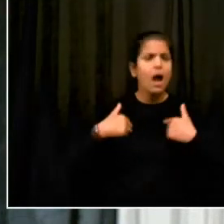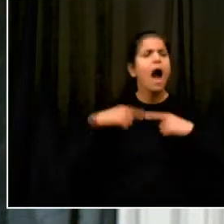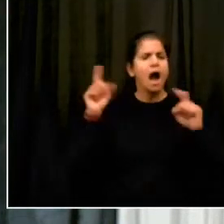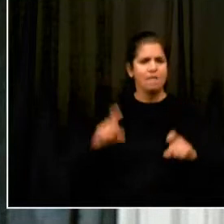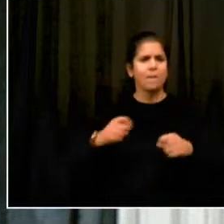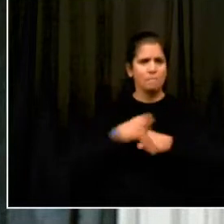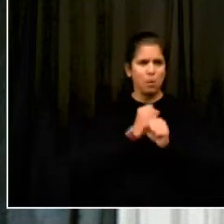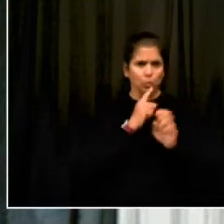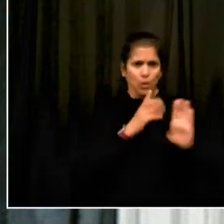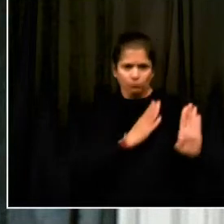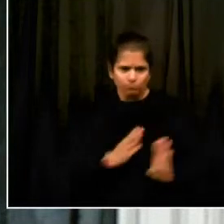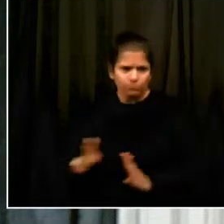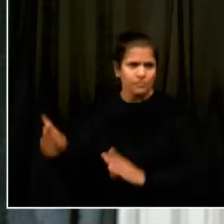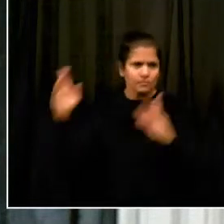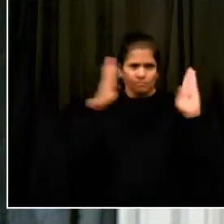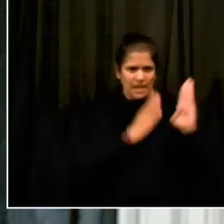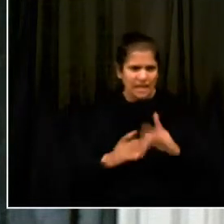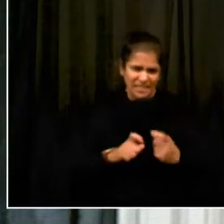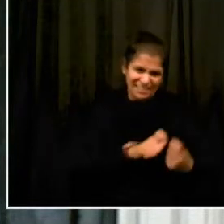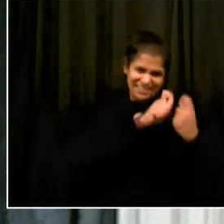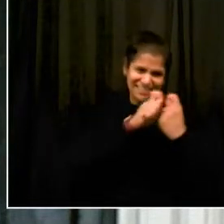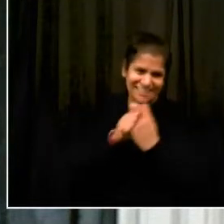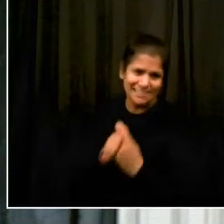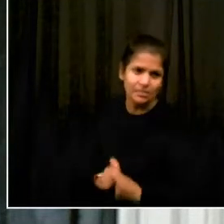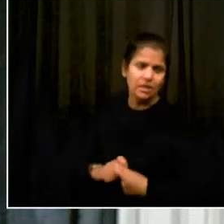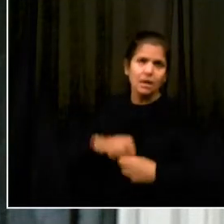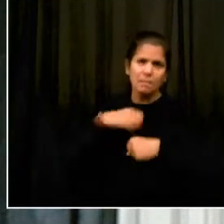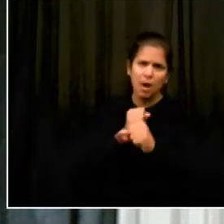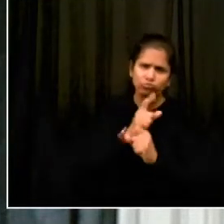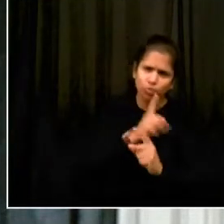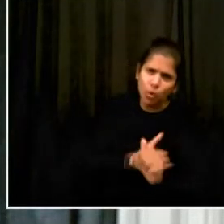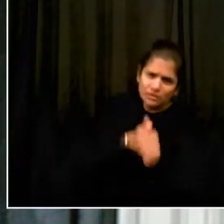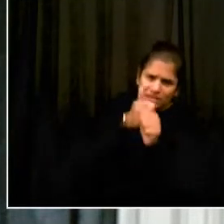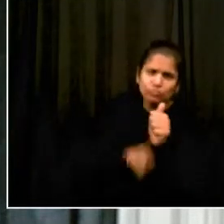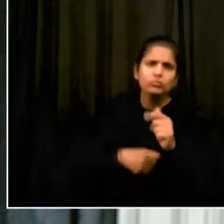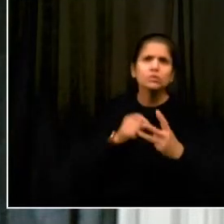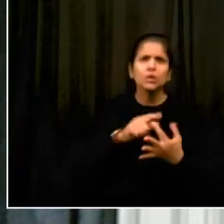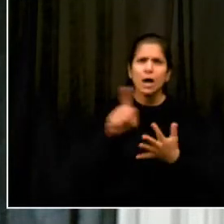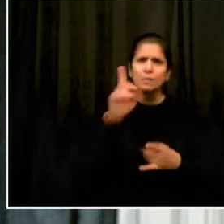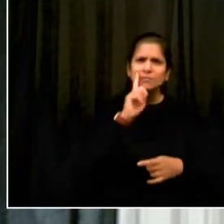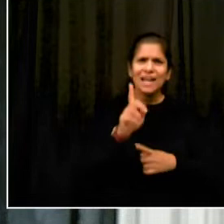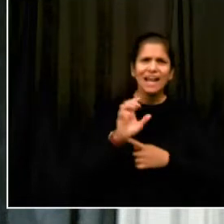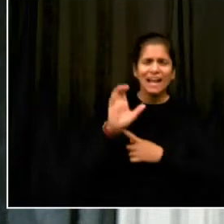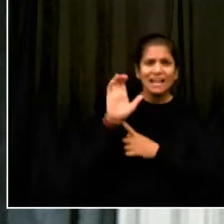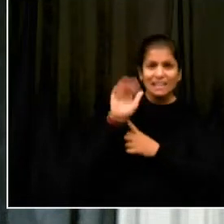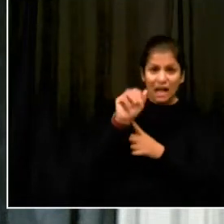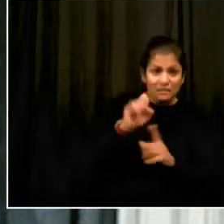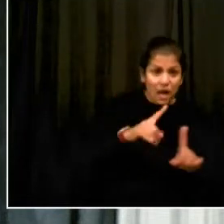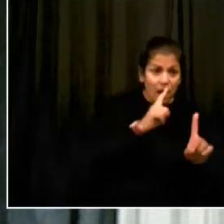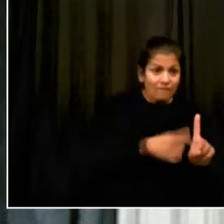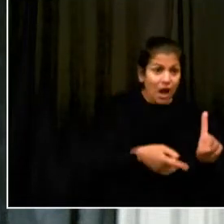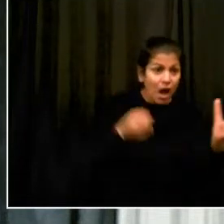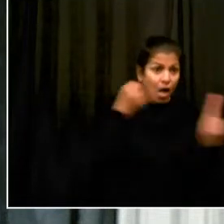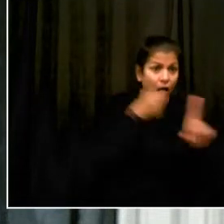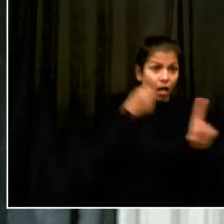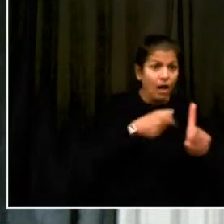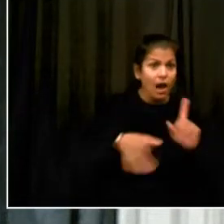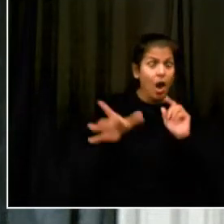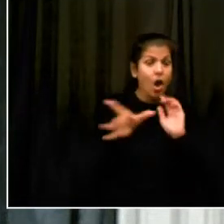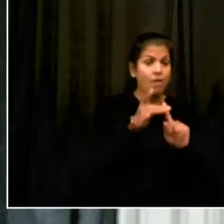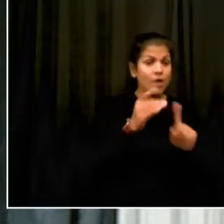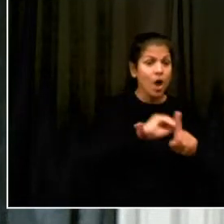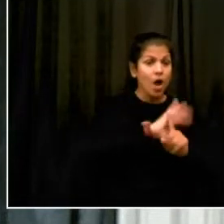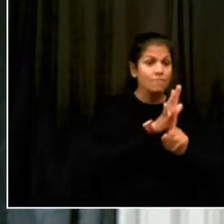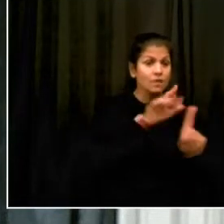safely and successfully keep our schools open for the duration of this pandemic. I once again will add my voice to yours, Mr. Mayor, and